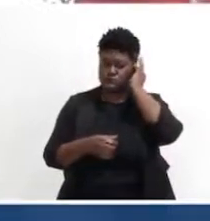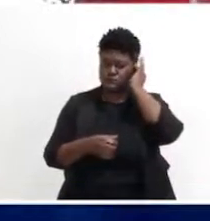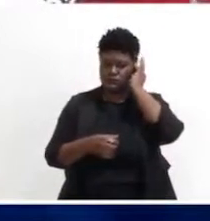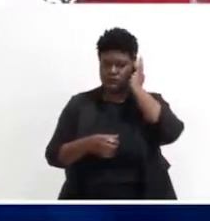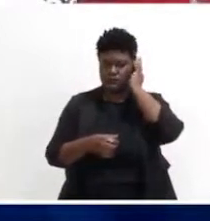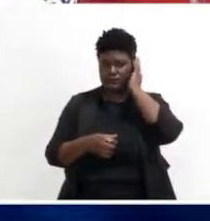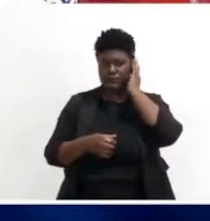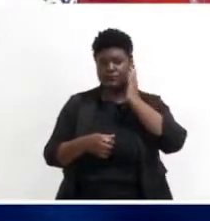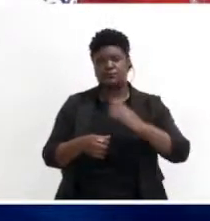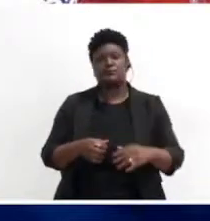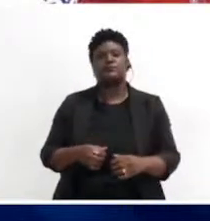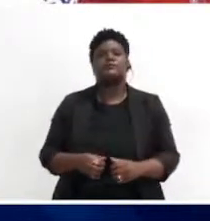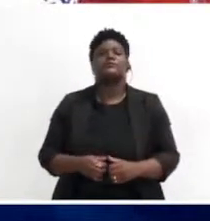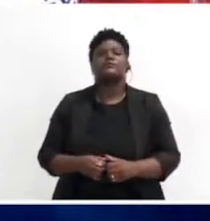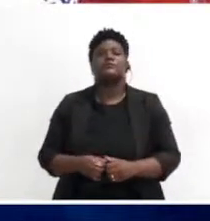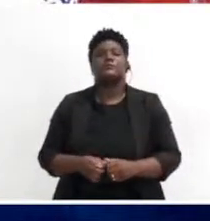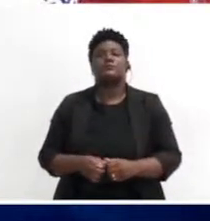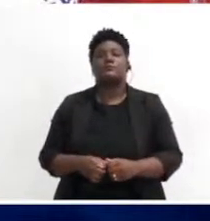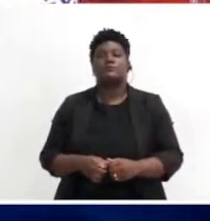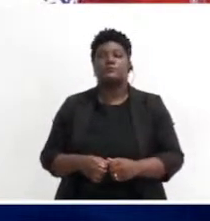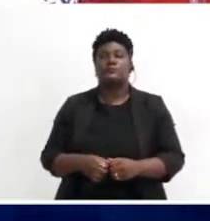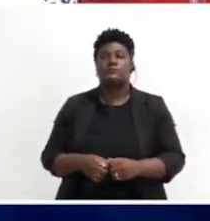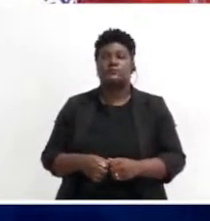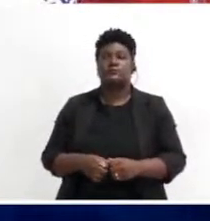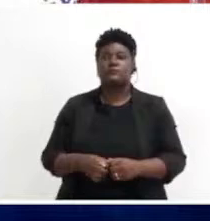this package.